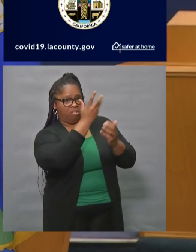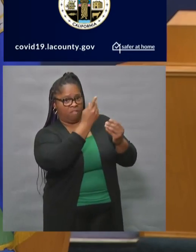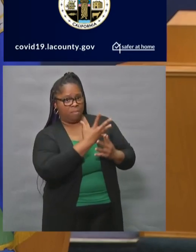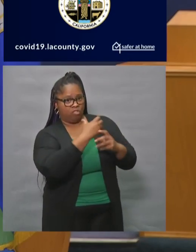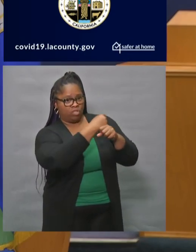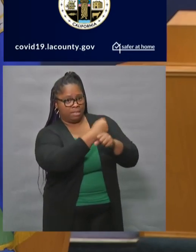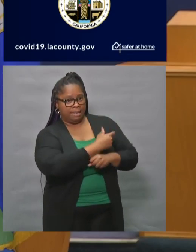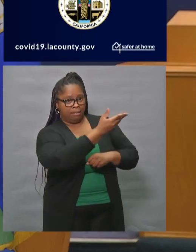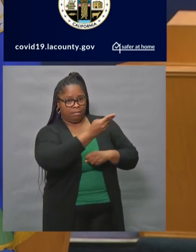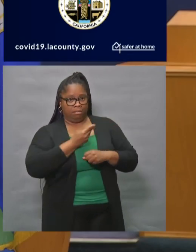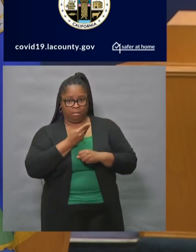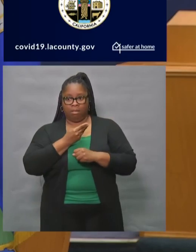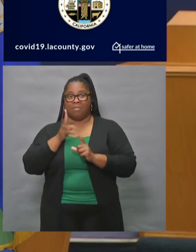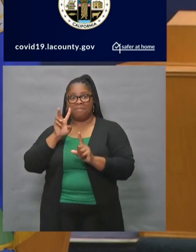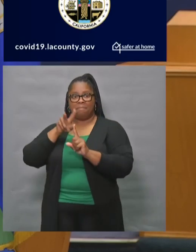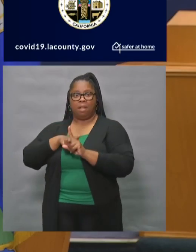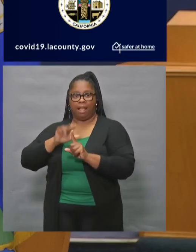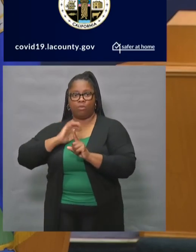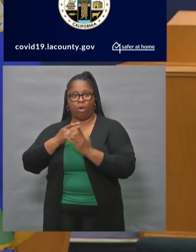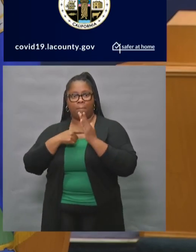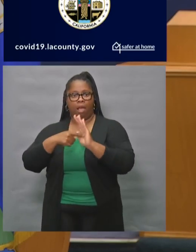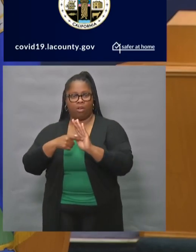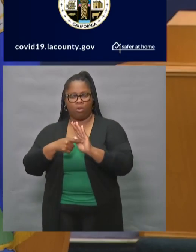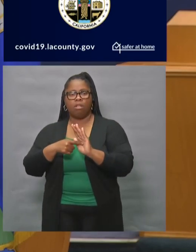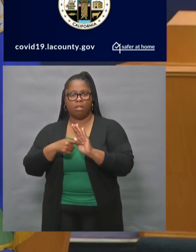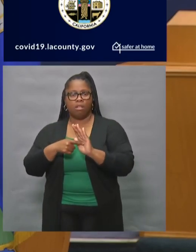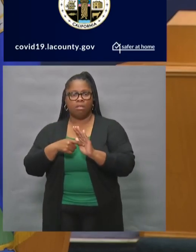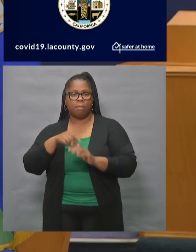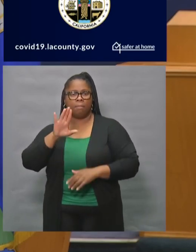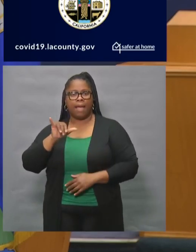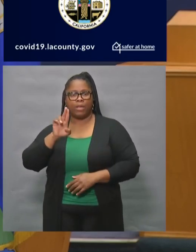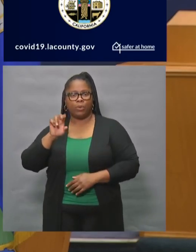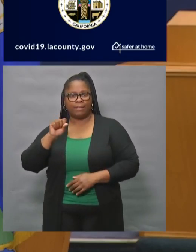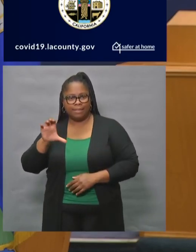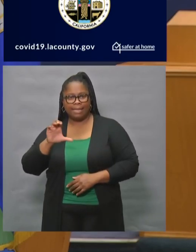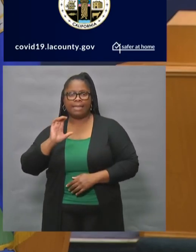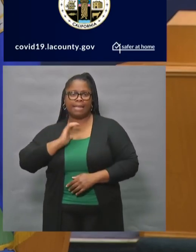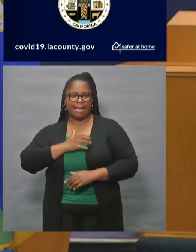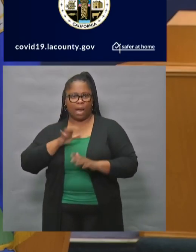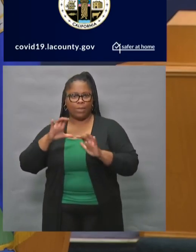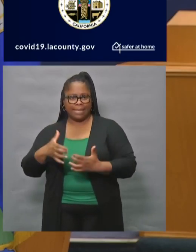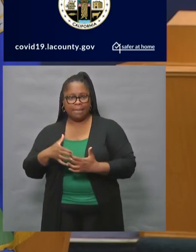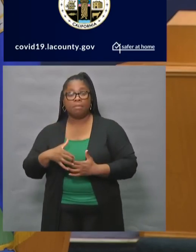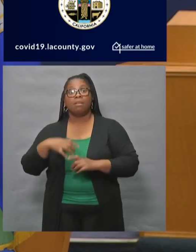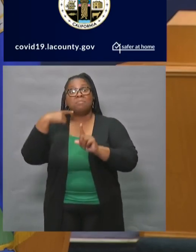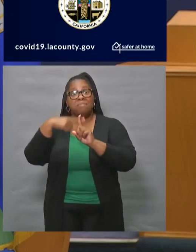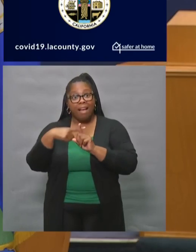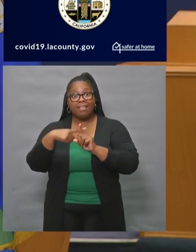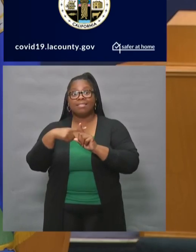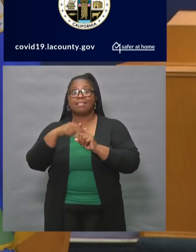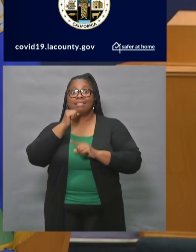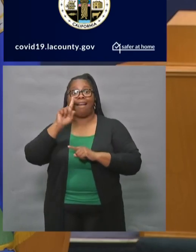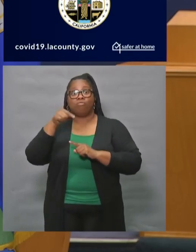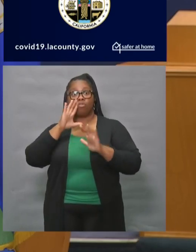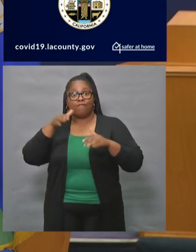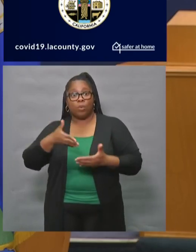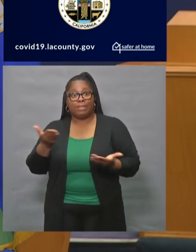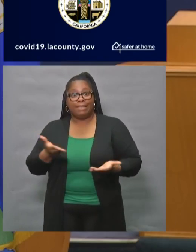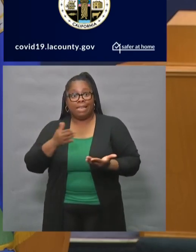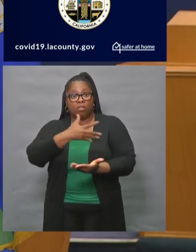the USC and Department of Public Health teams. We also look at the seroprevalence studies that are done in other communities to look at